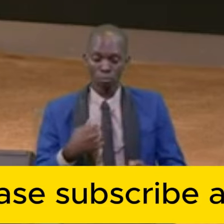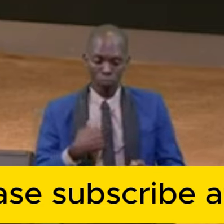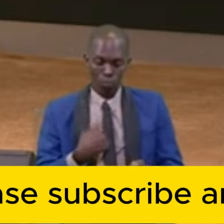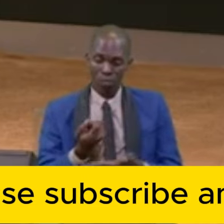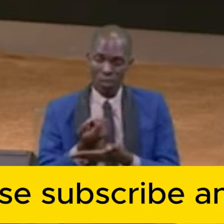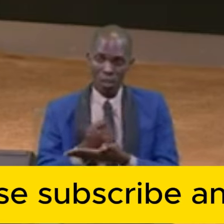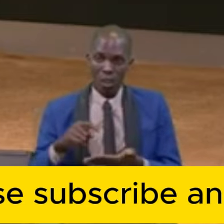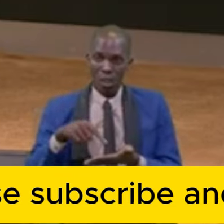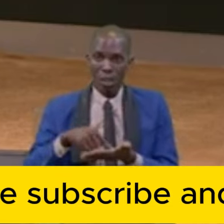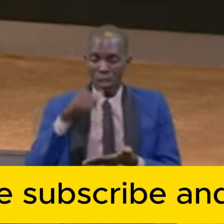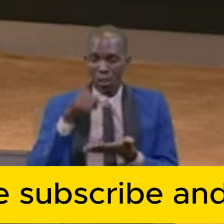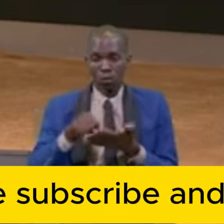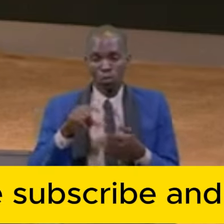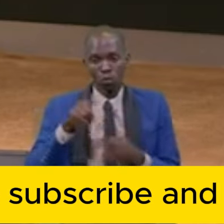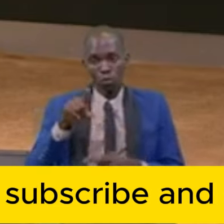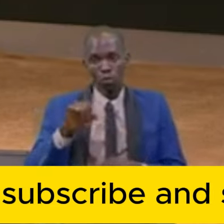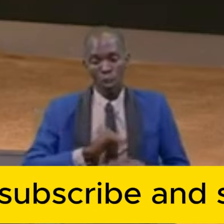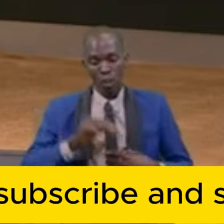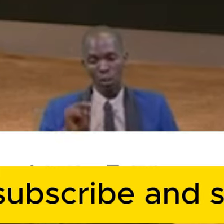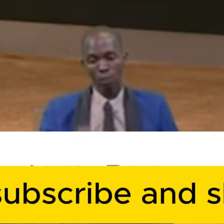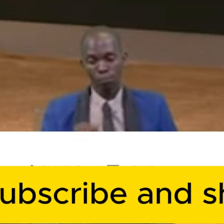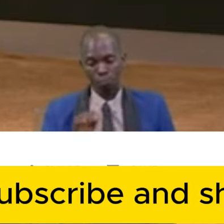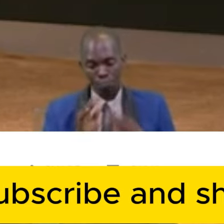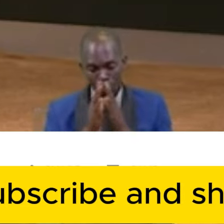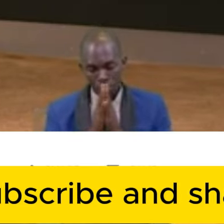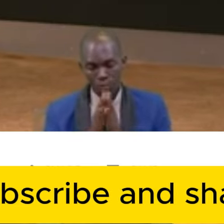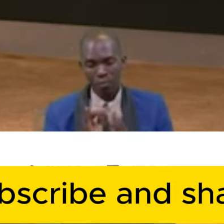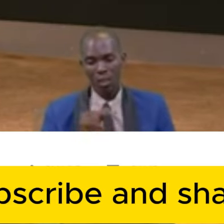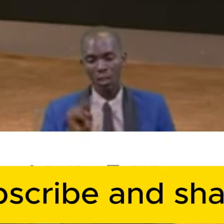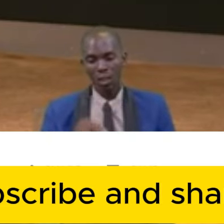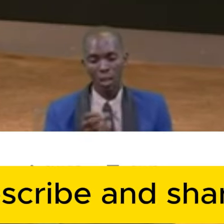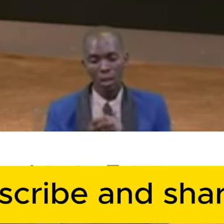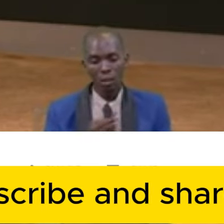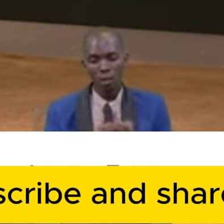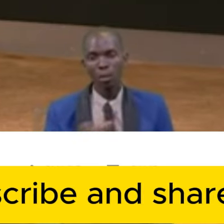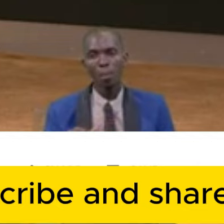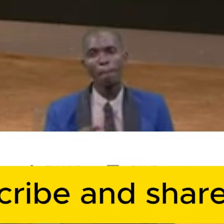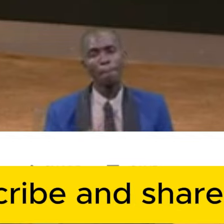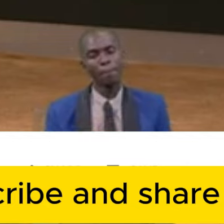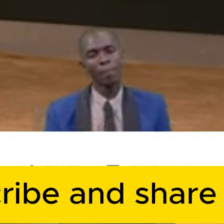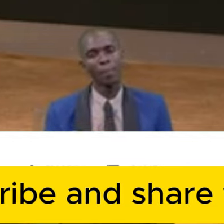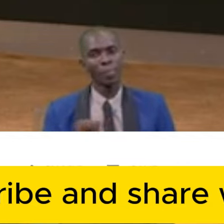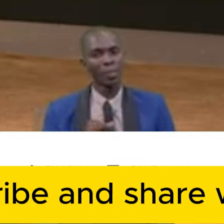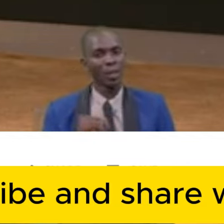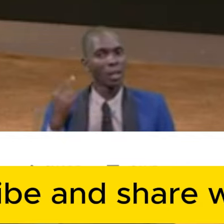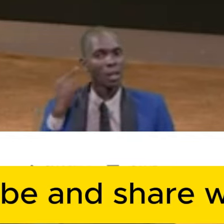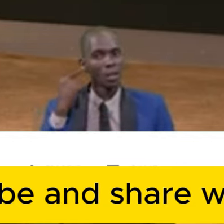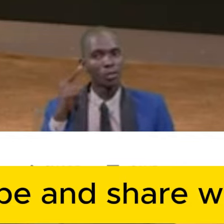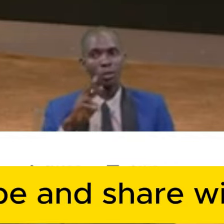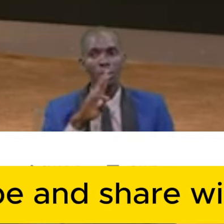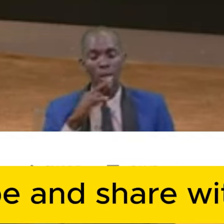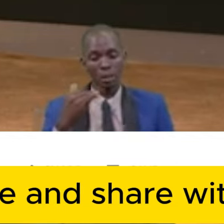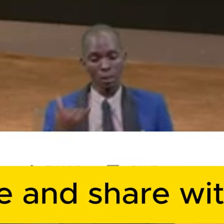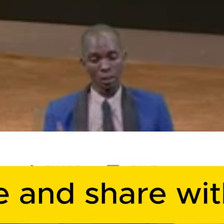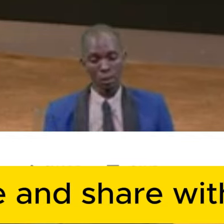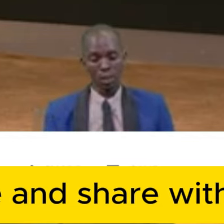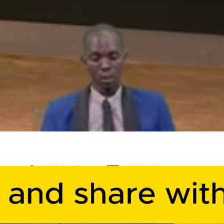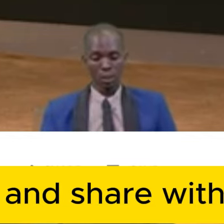I need prayer. I need counseling. But I had you are now based